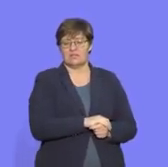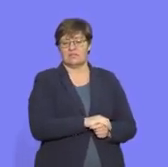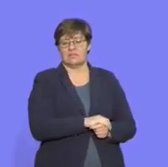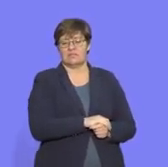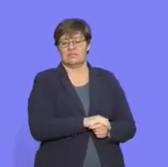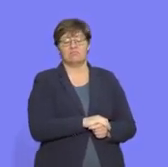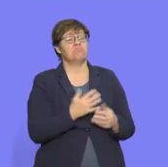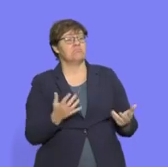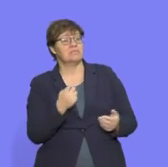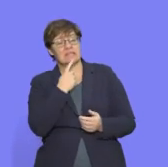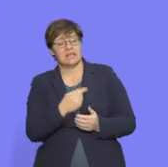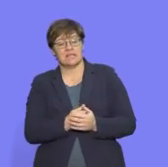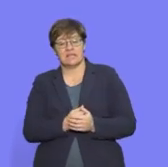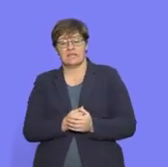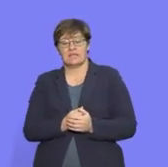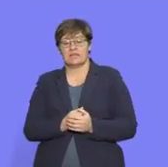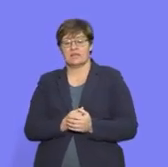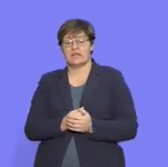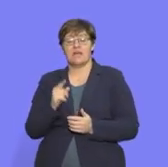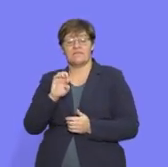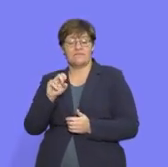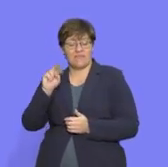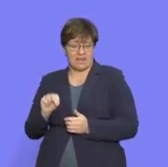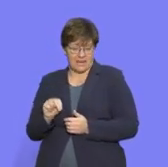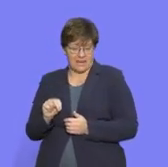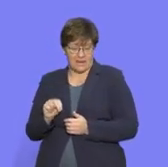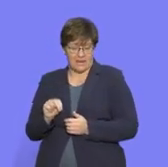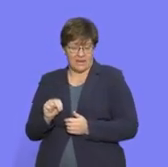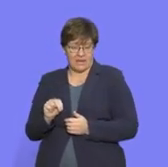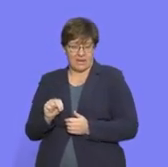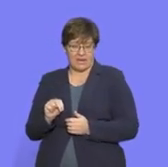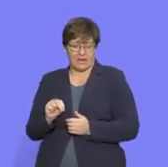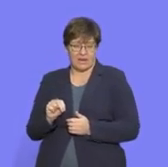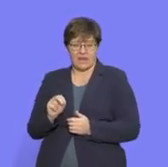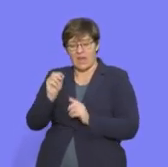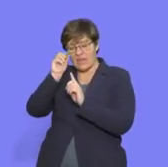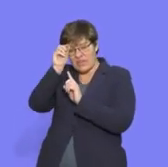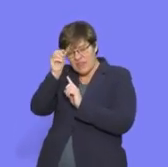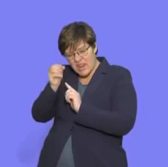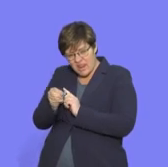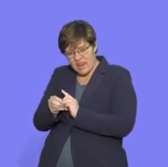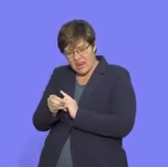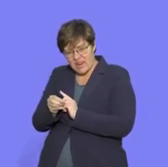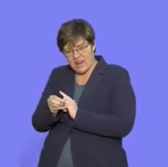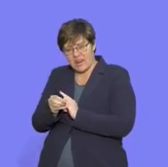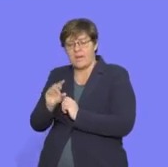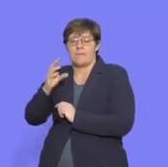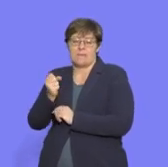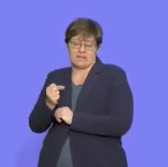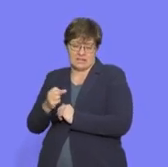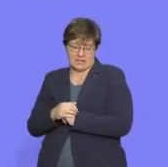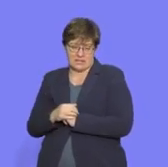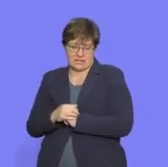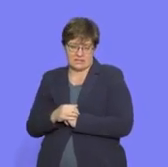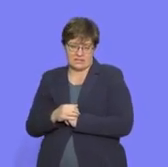and you can say their veins have a thinner muscle. So there we go. Do you